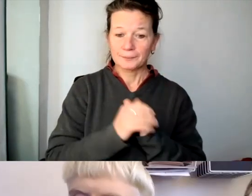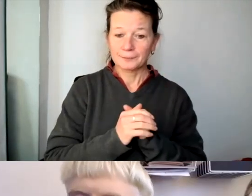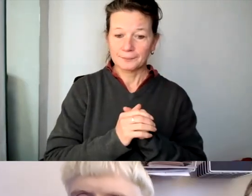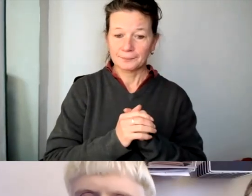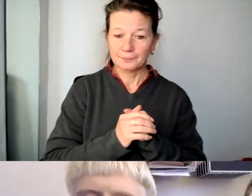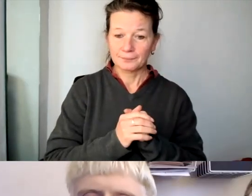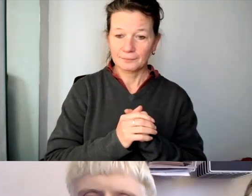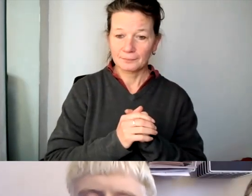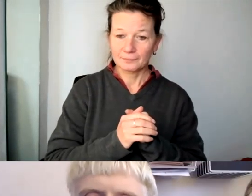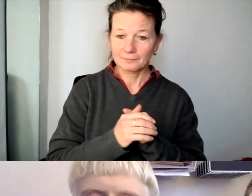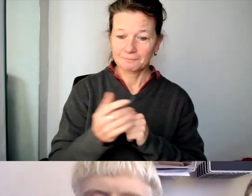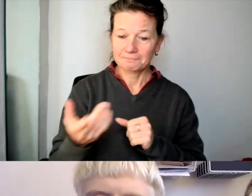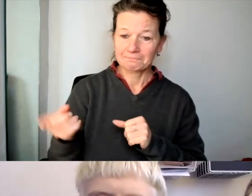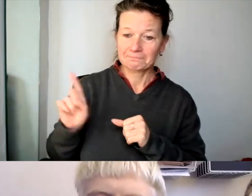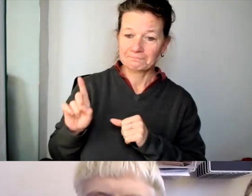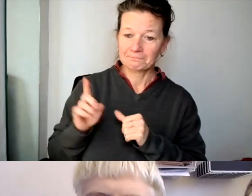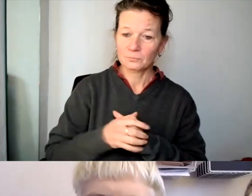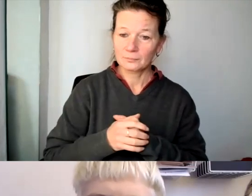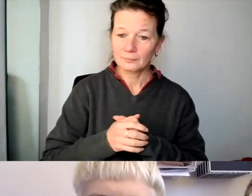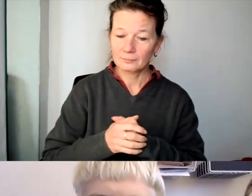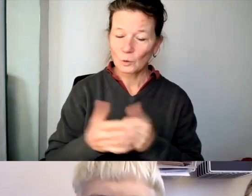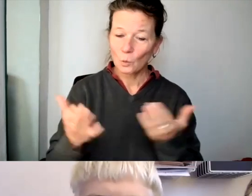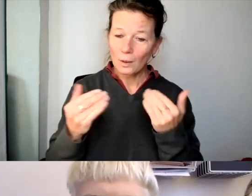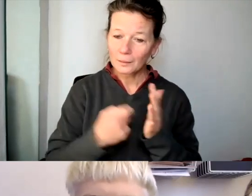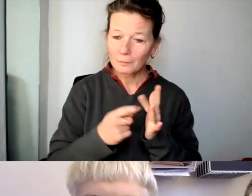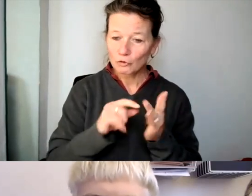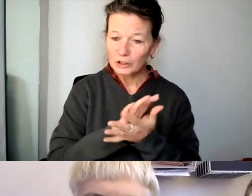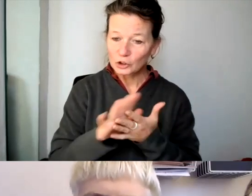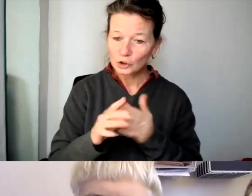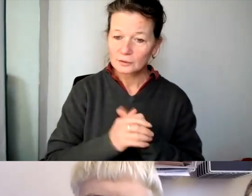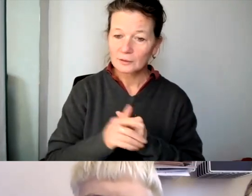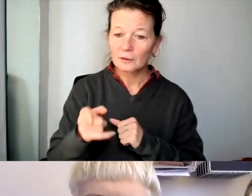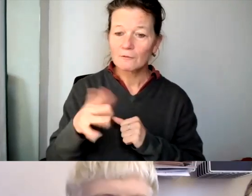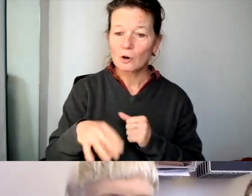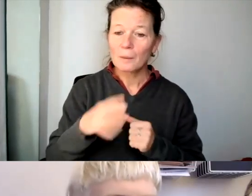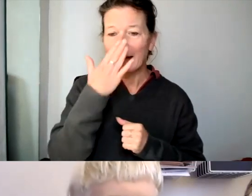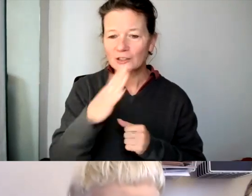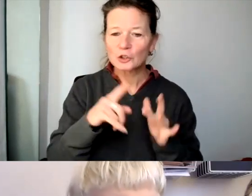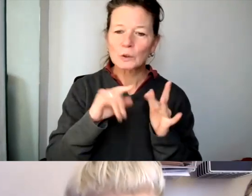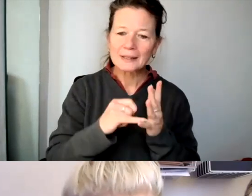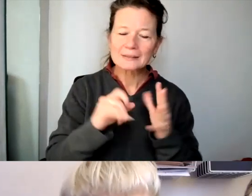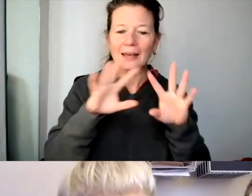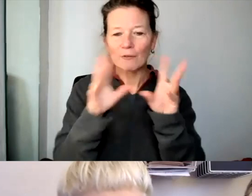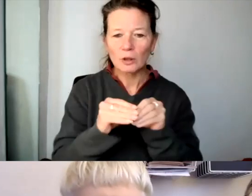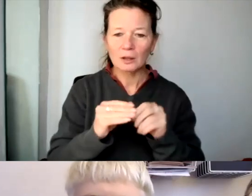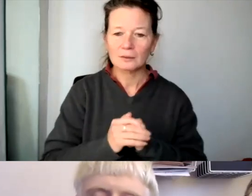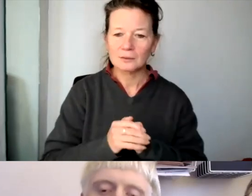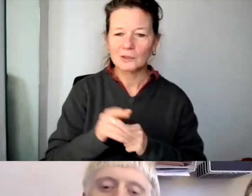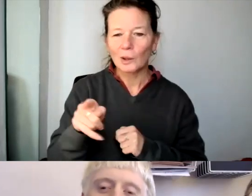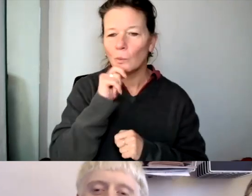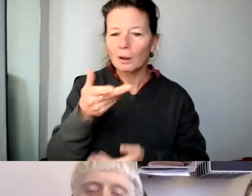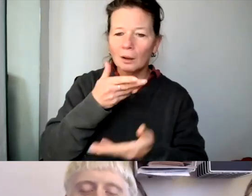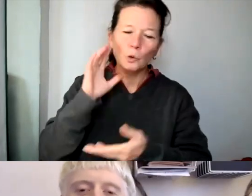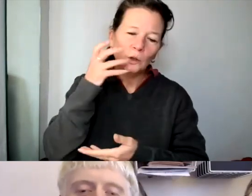Legart now onto the panel. Rich, welcome to you. Rich is from Attitude Is Everything. So again, Rich is going to do a bit of audio